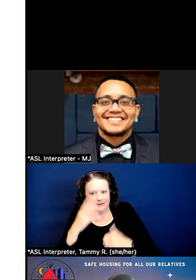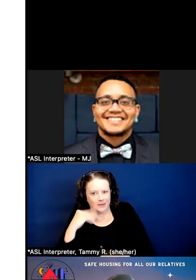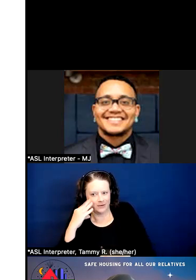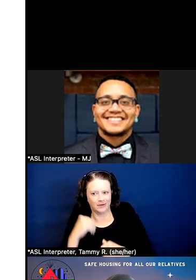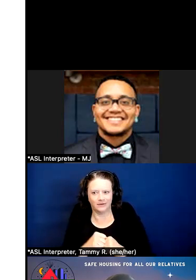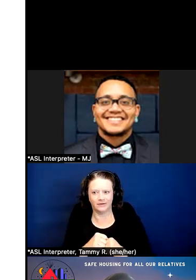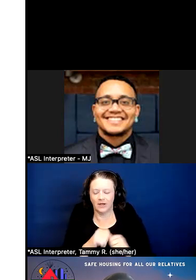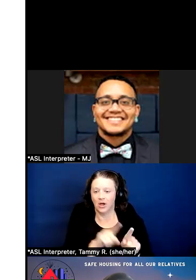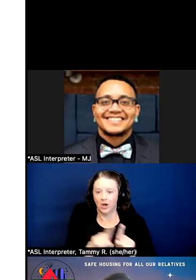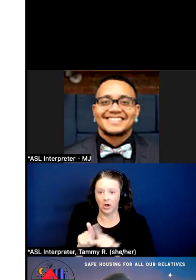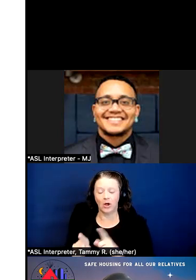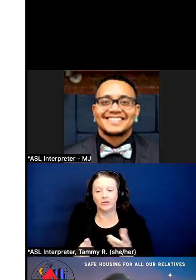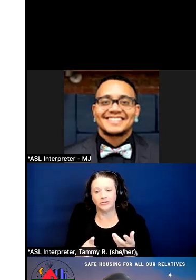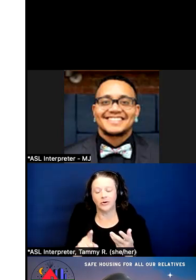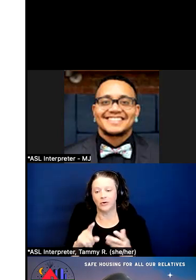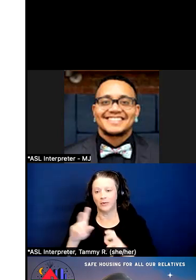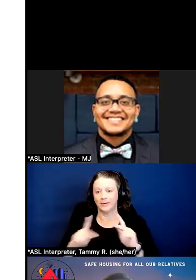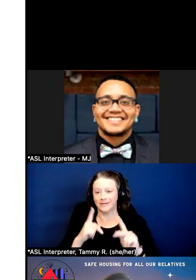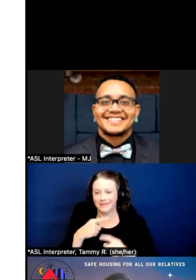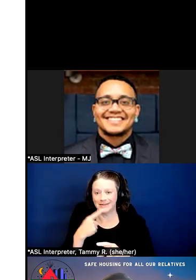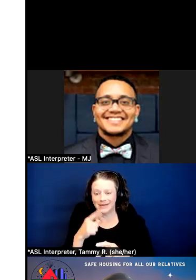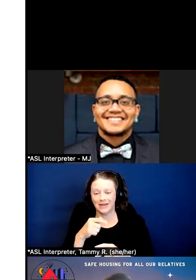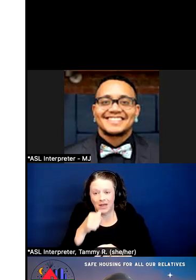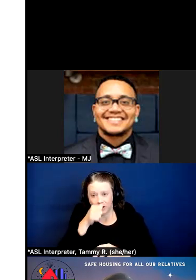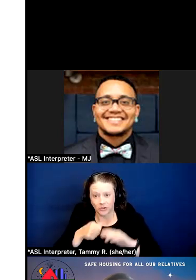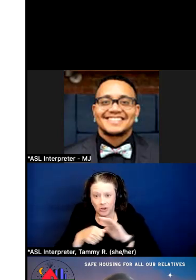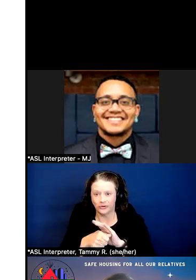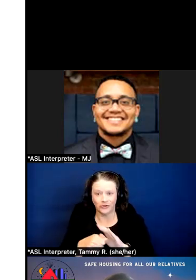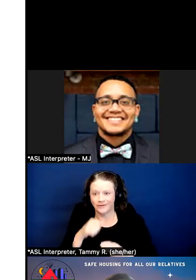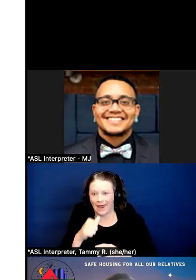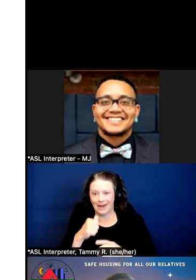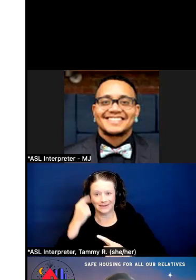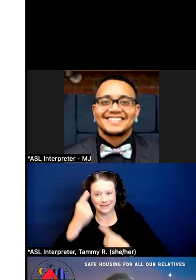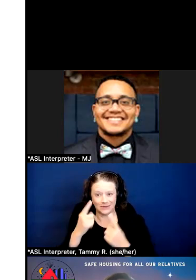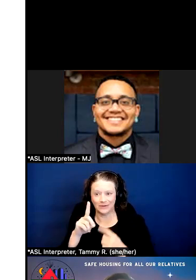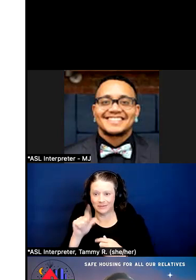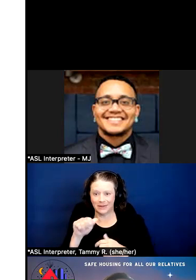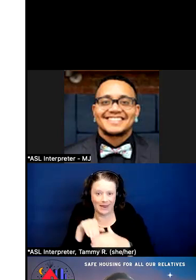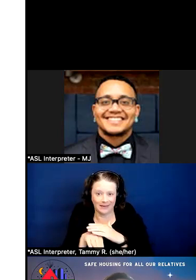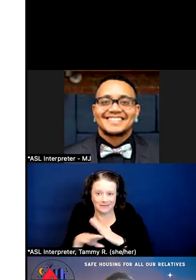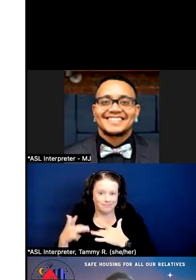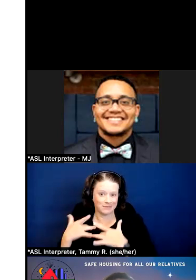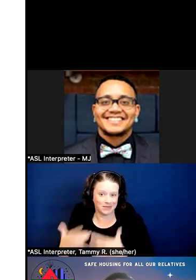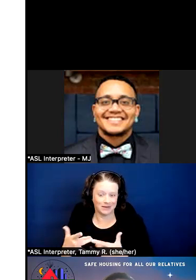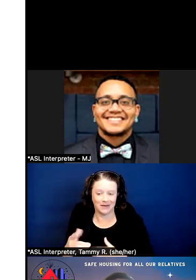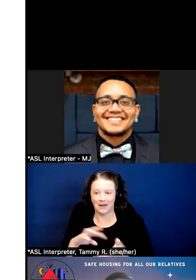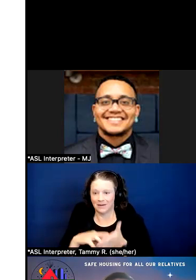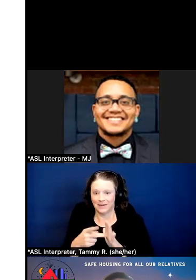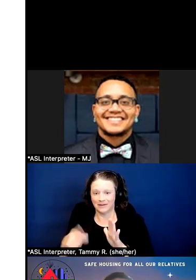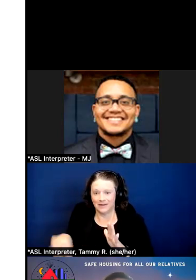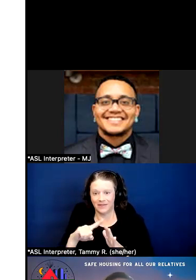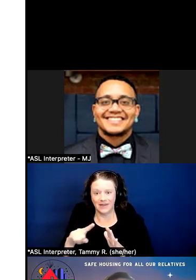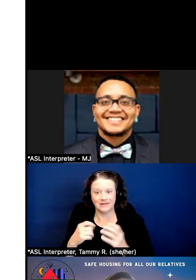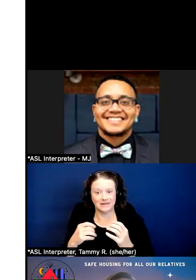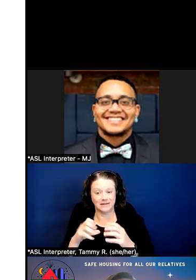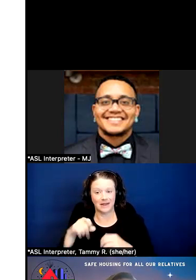that shelter is often not created with disability access in mind, and as a result, those spaces were not identity